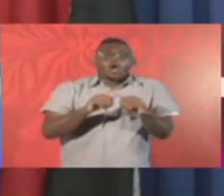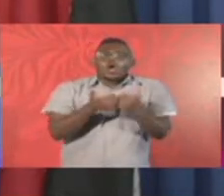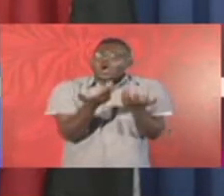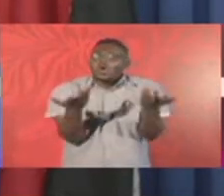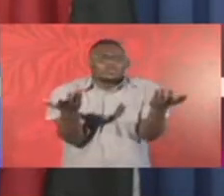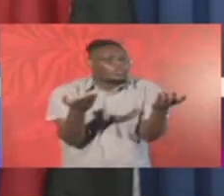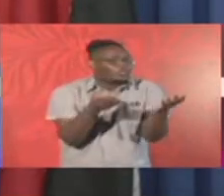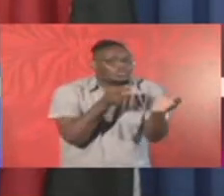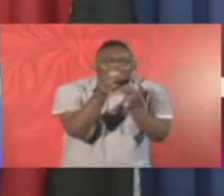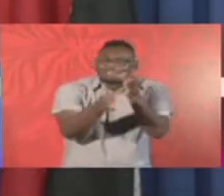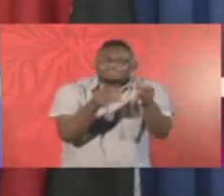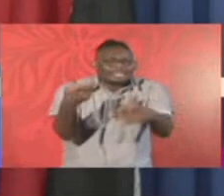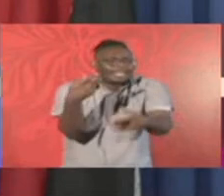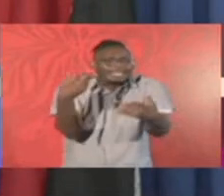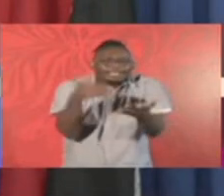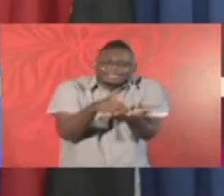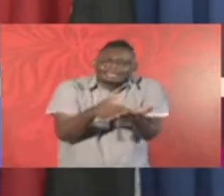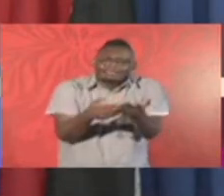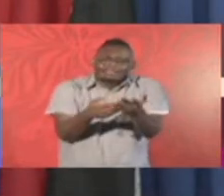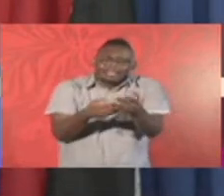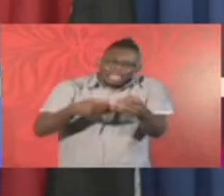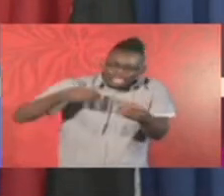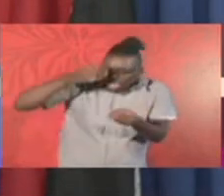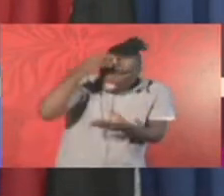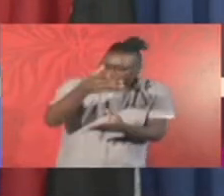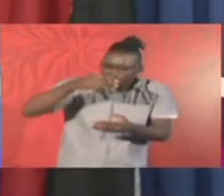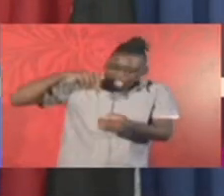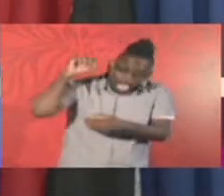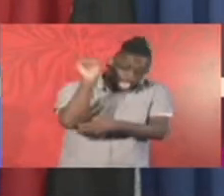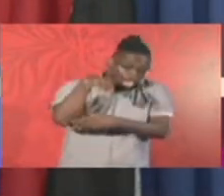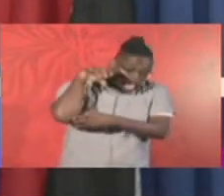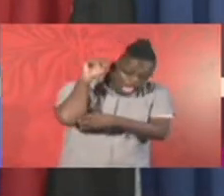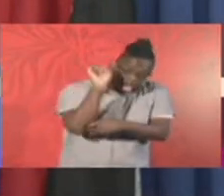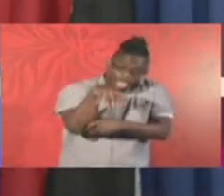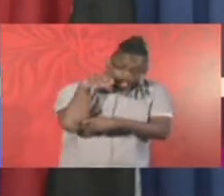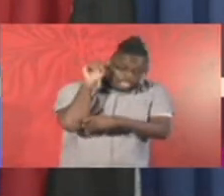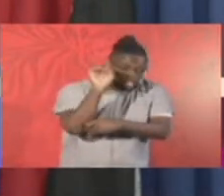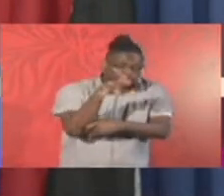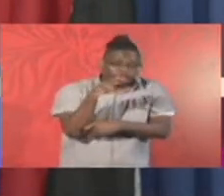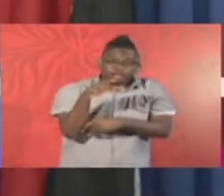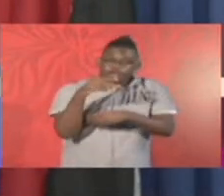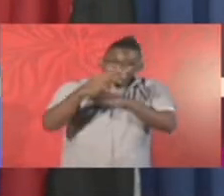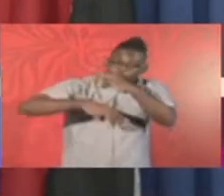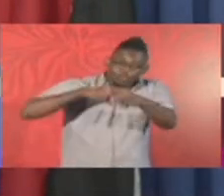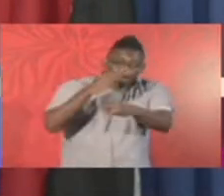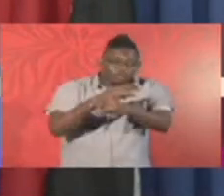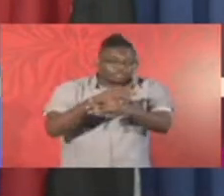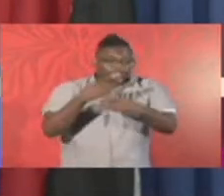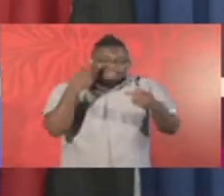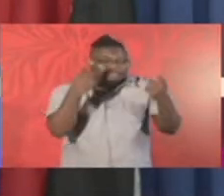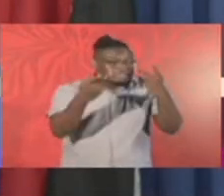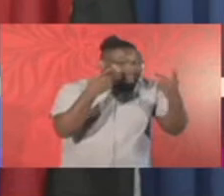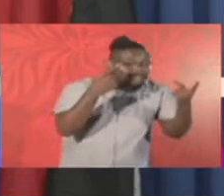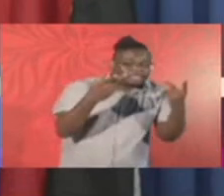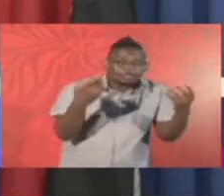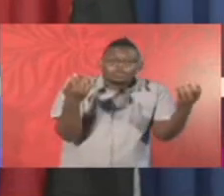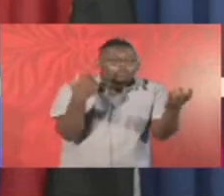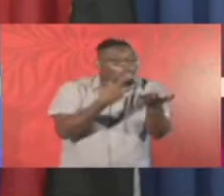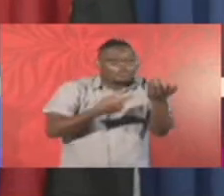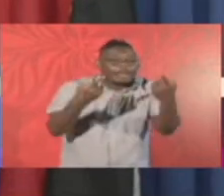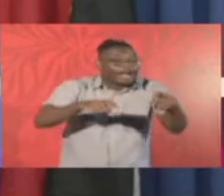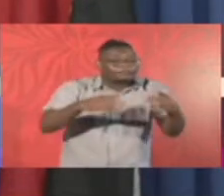All the information from around the world is showing that